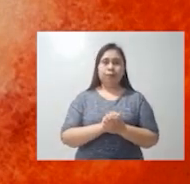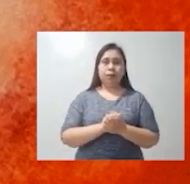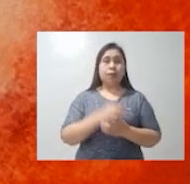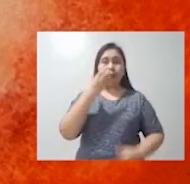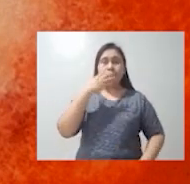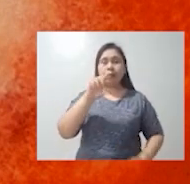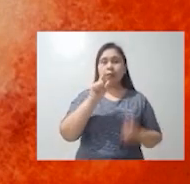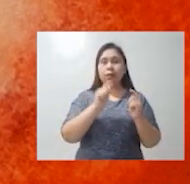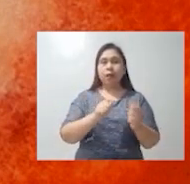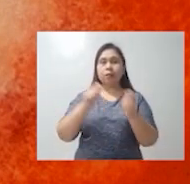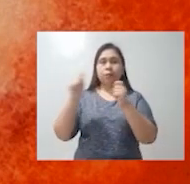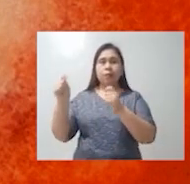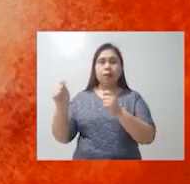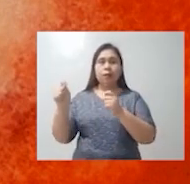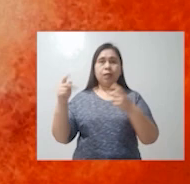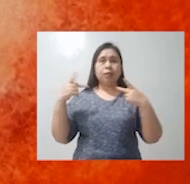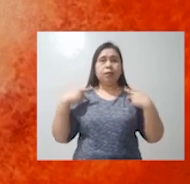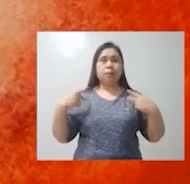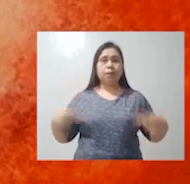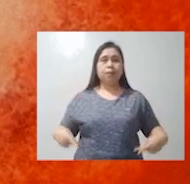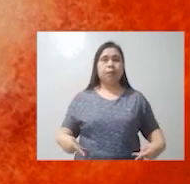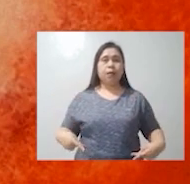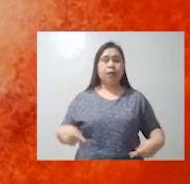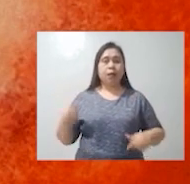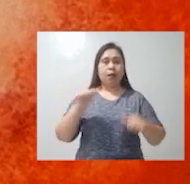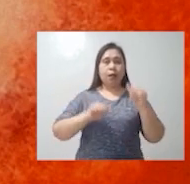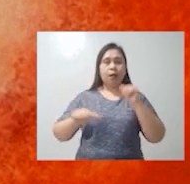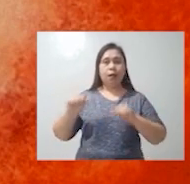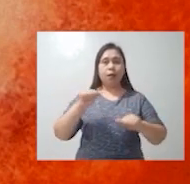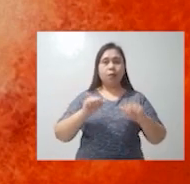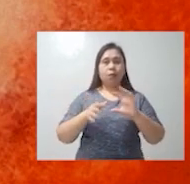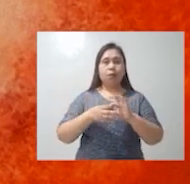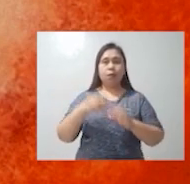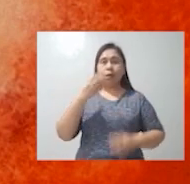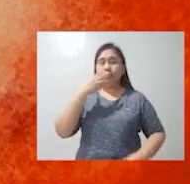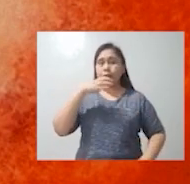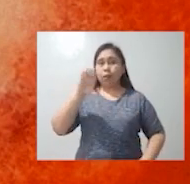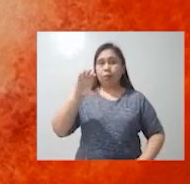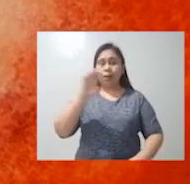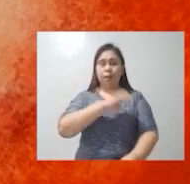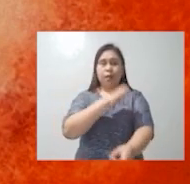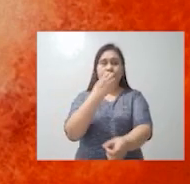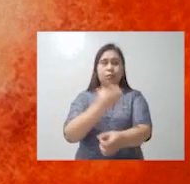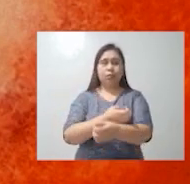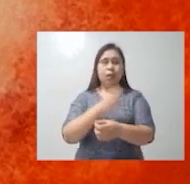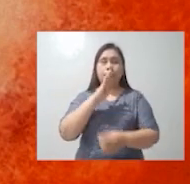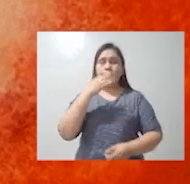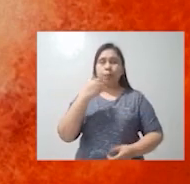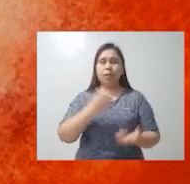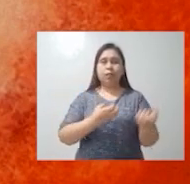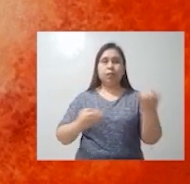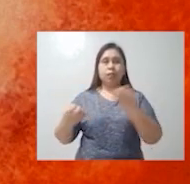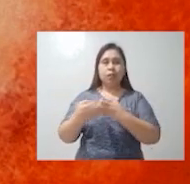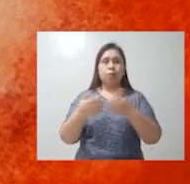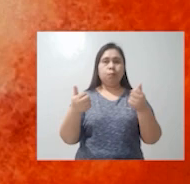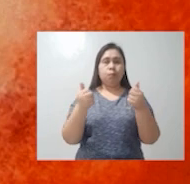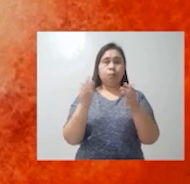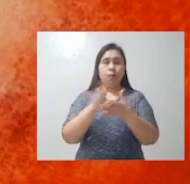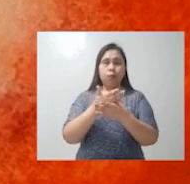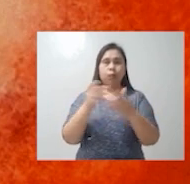Heat transfer is the physical act of thermal energy being exchanged between two systems by dissipating